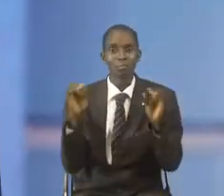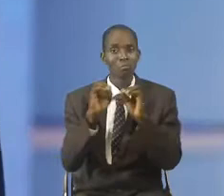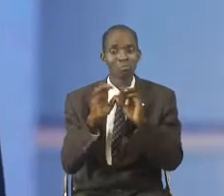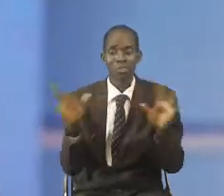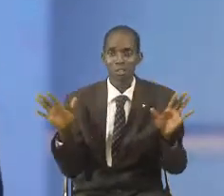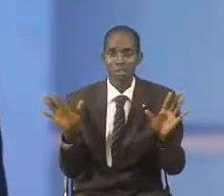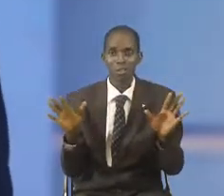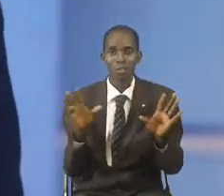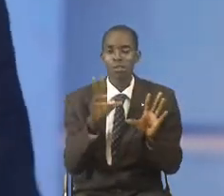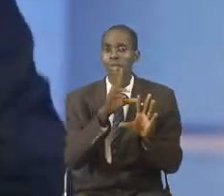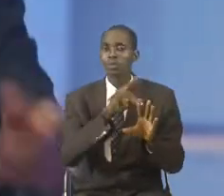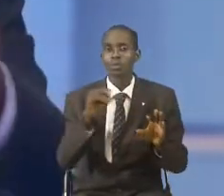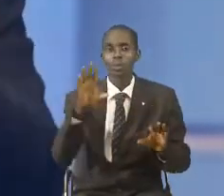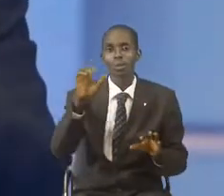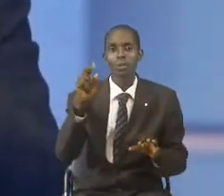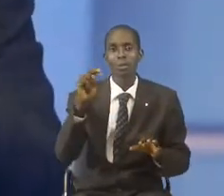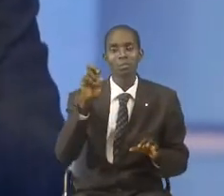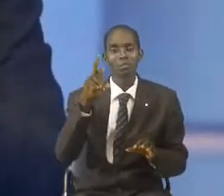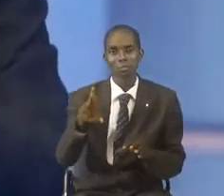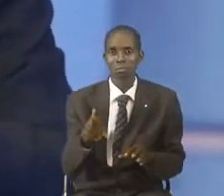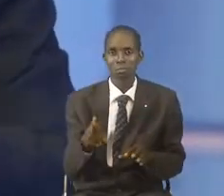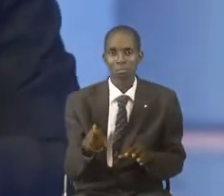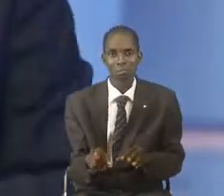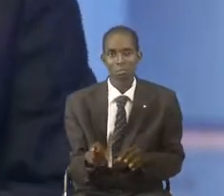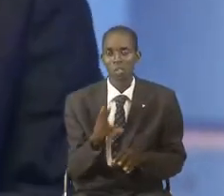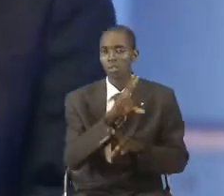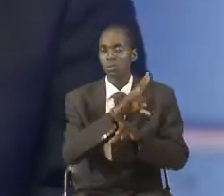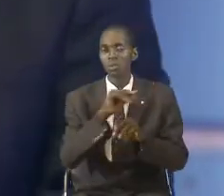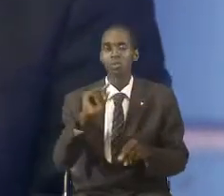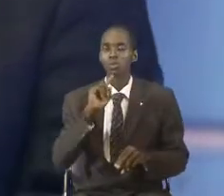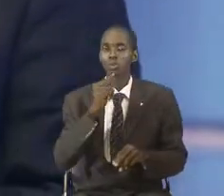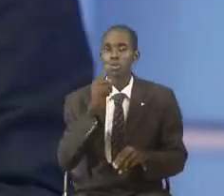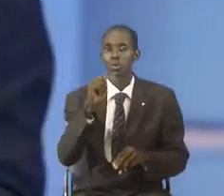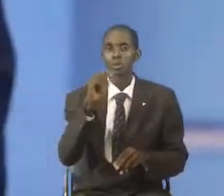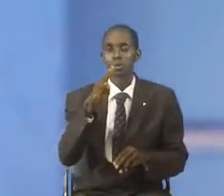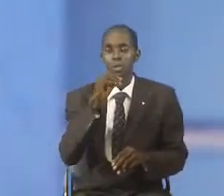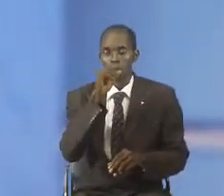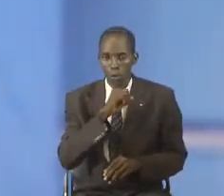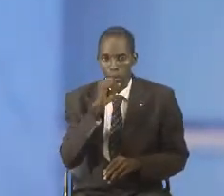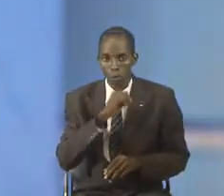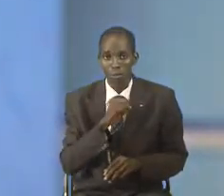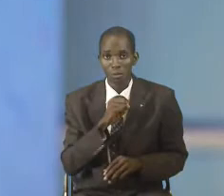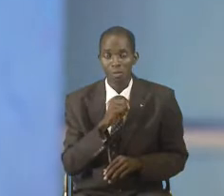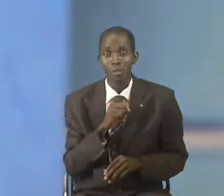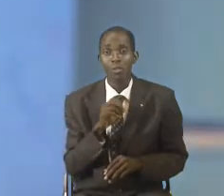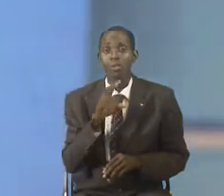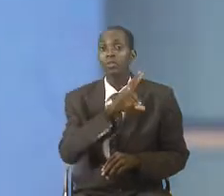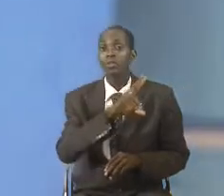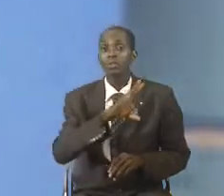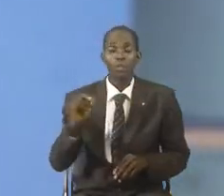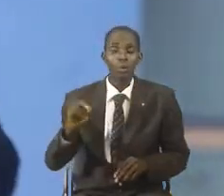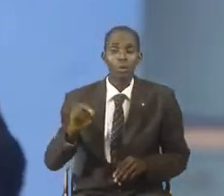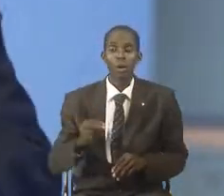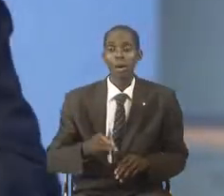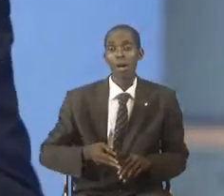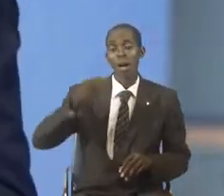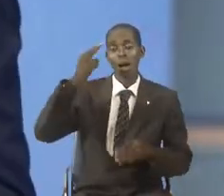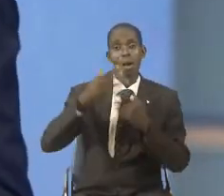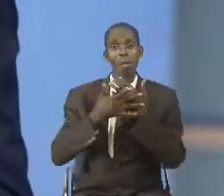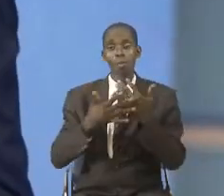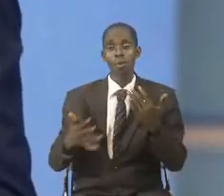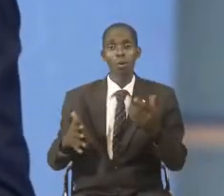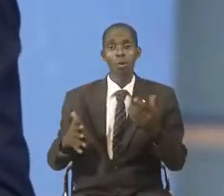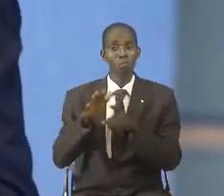will happen. And then nothing, no cancer, no